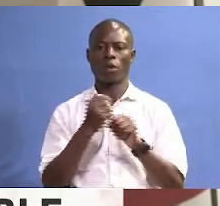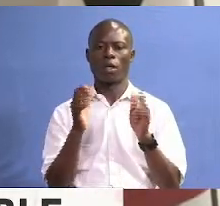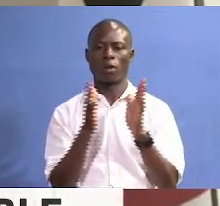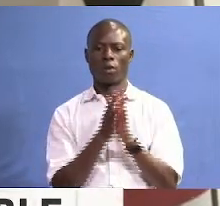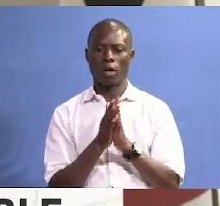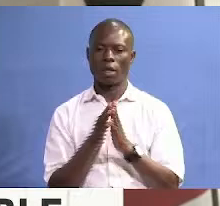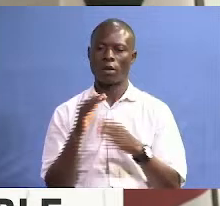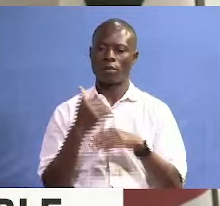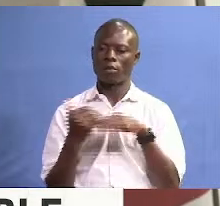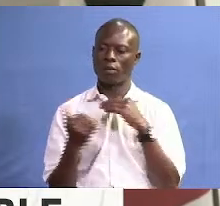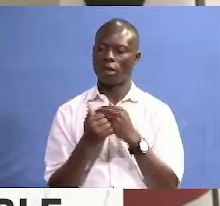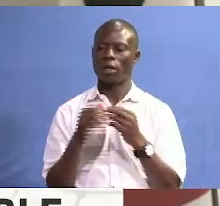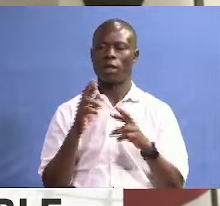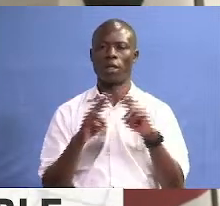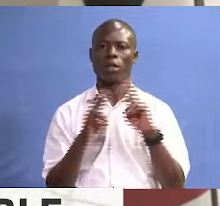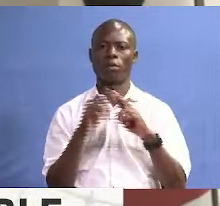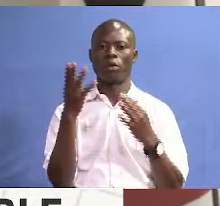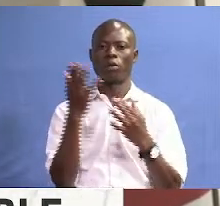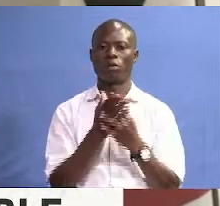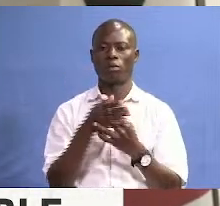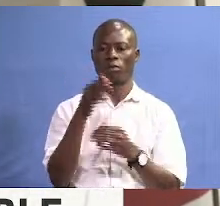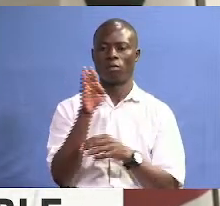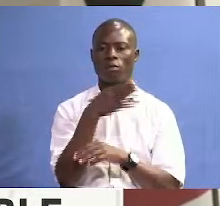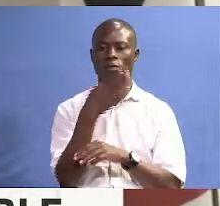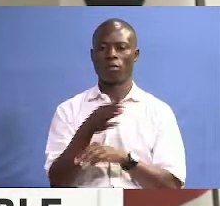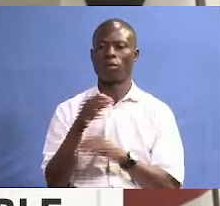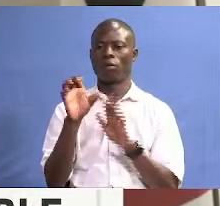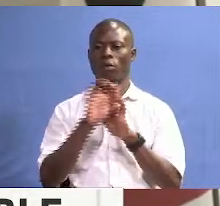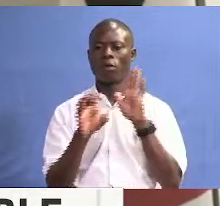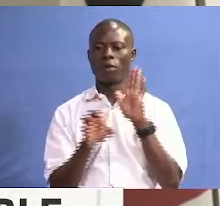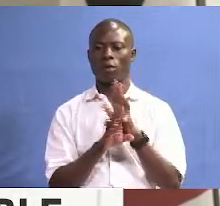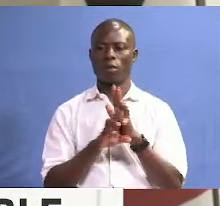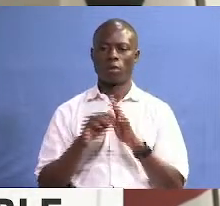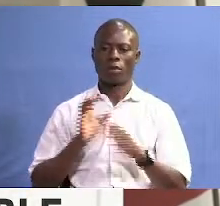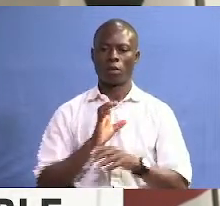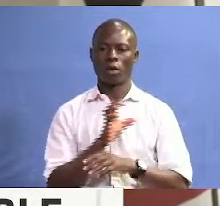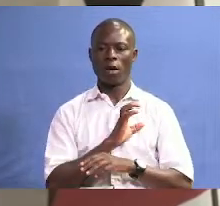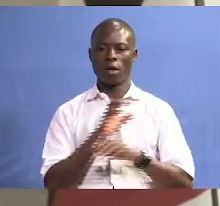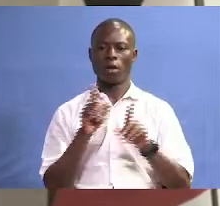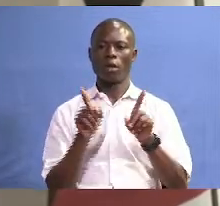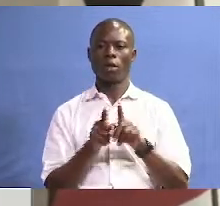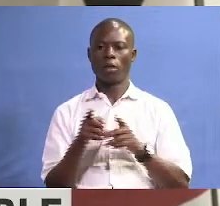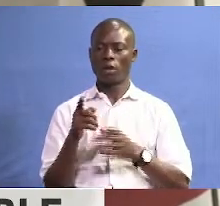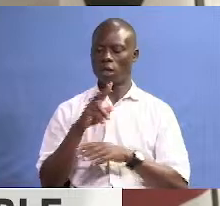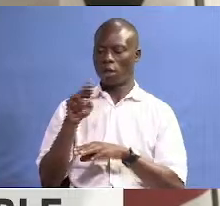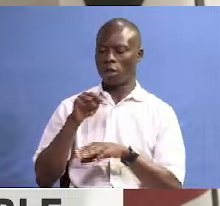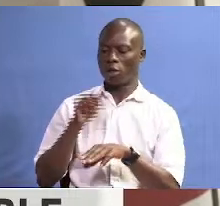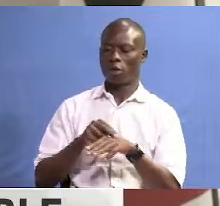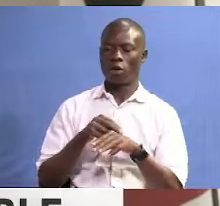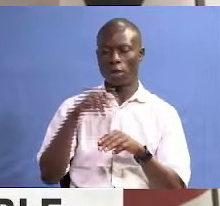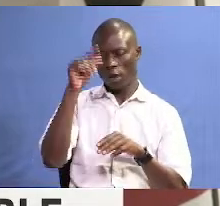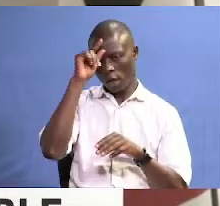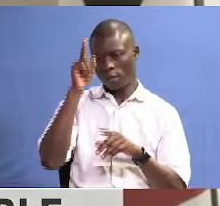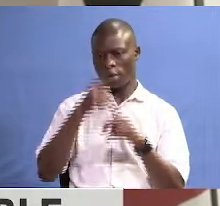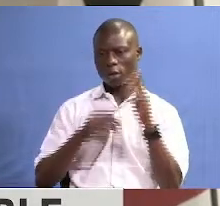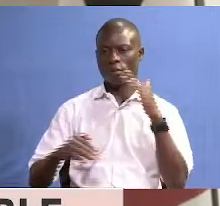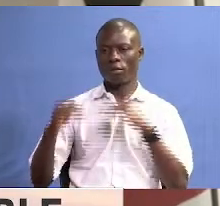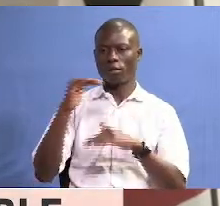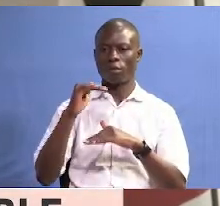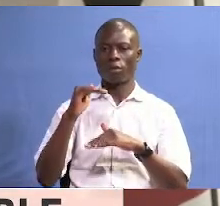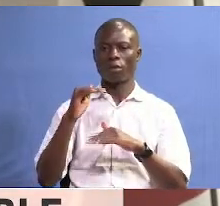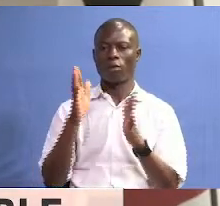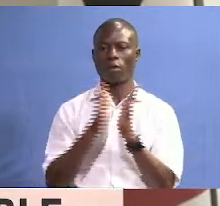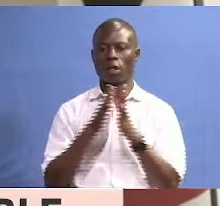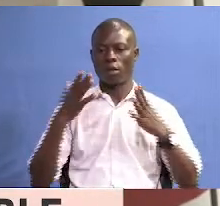build better relations between Parliament, constitutional commissions, county governments, and above all, with the